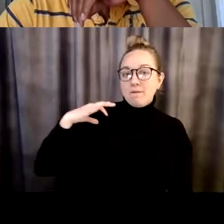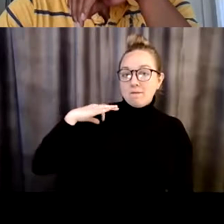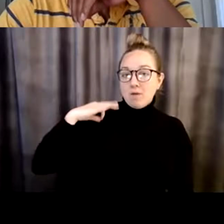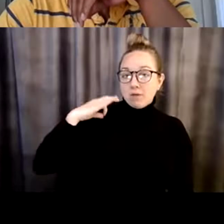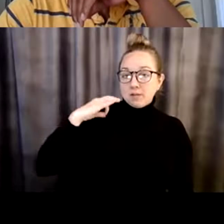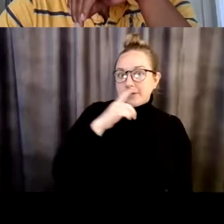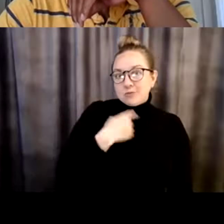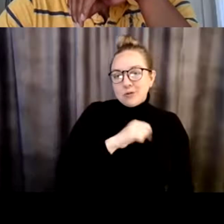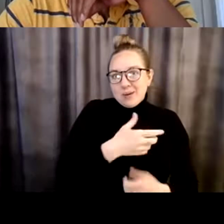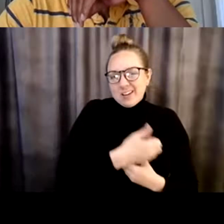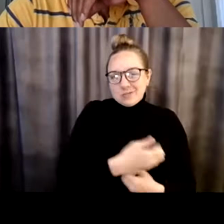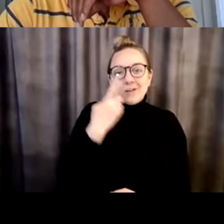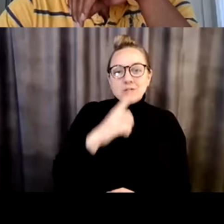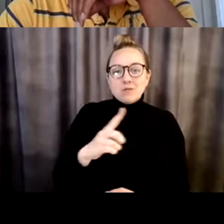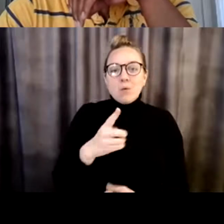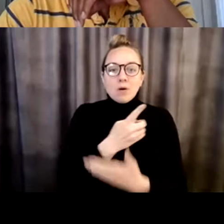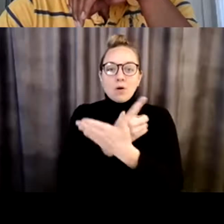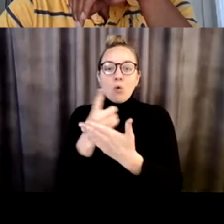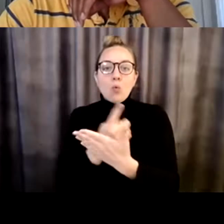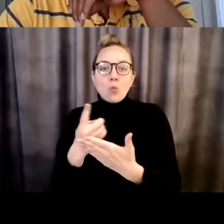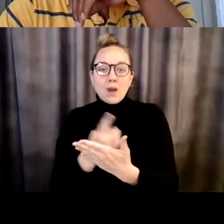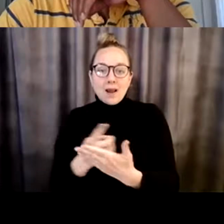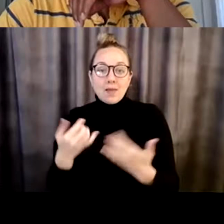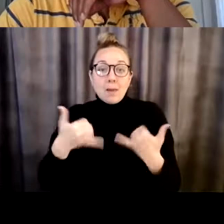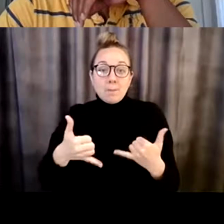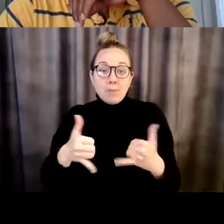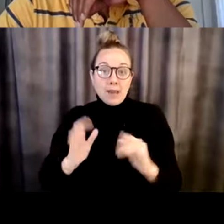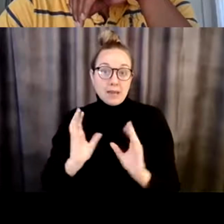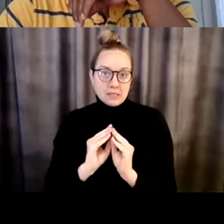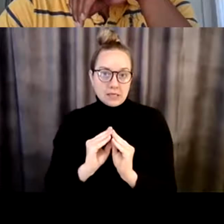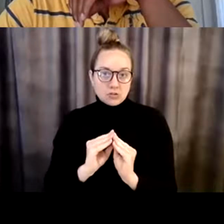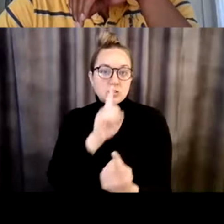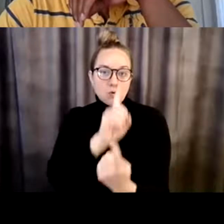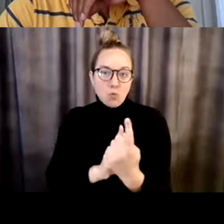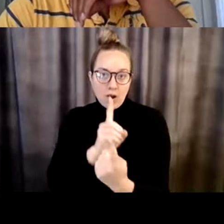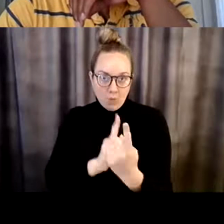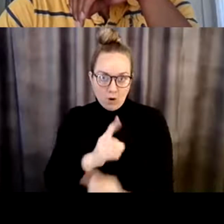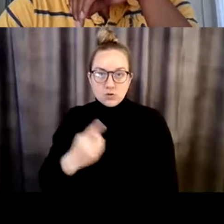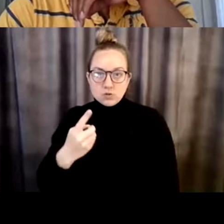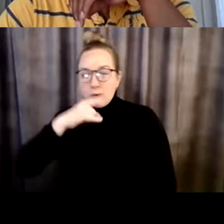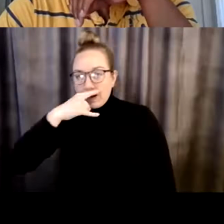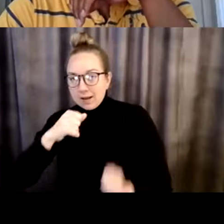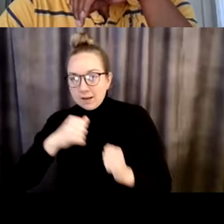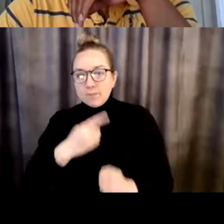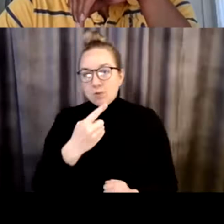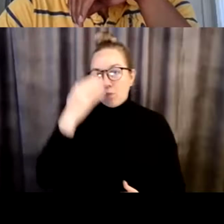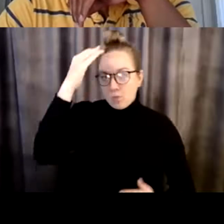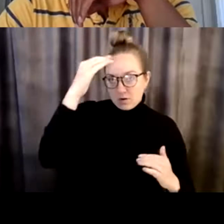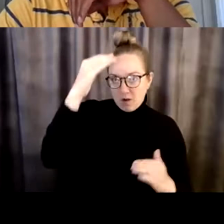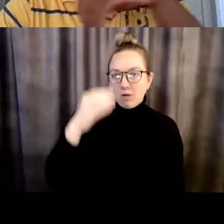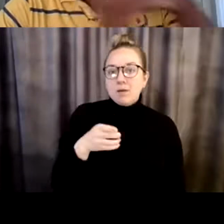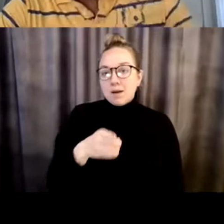play sessions. And we've been doing so through a school-based program. So